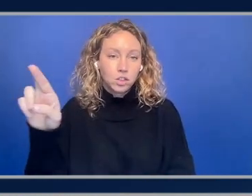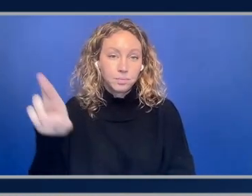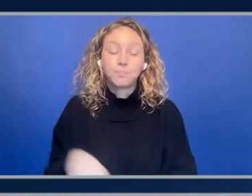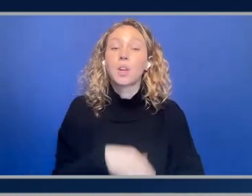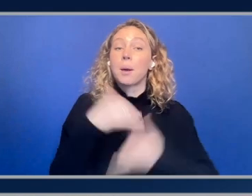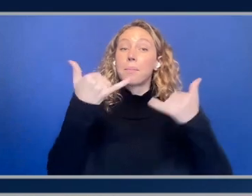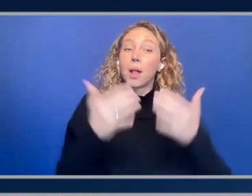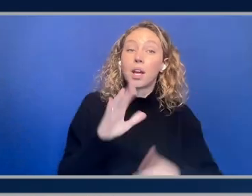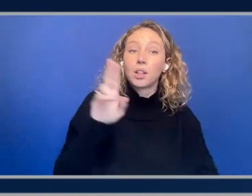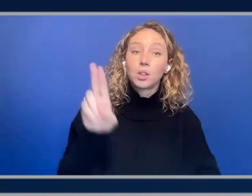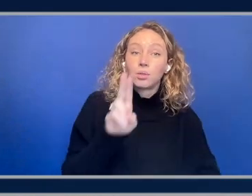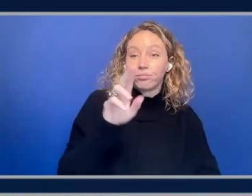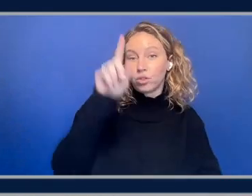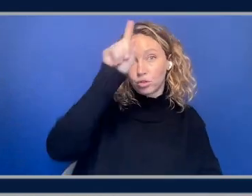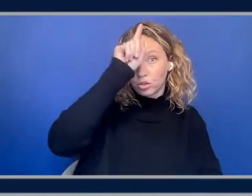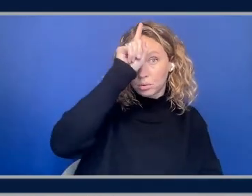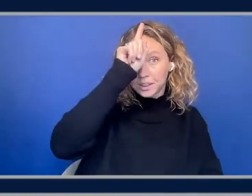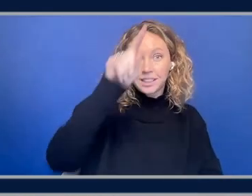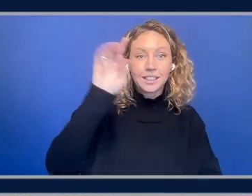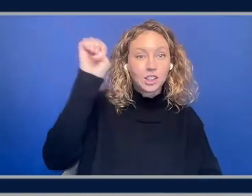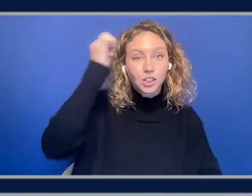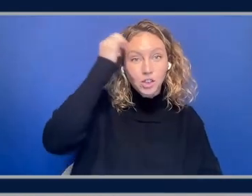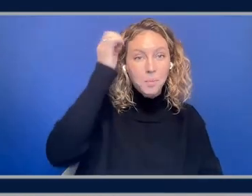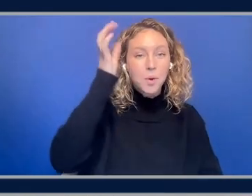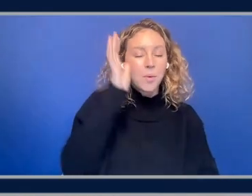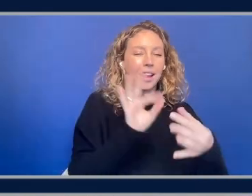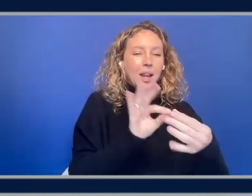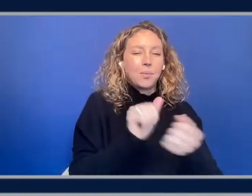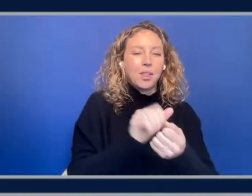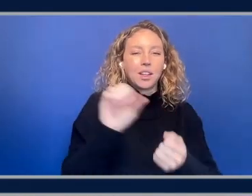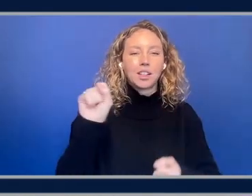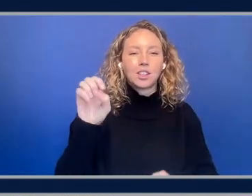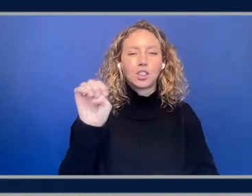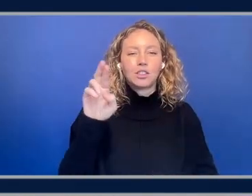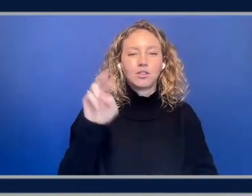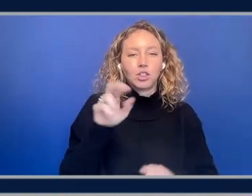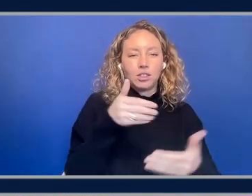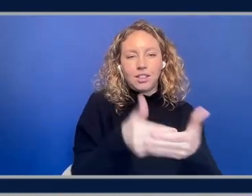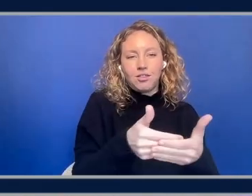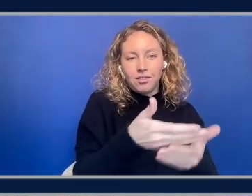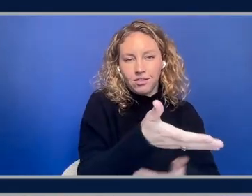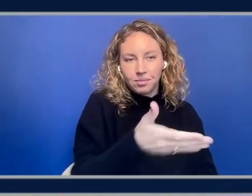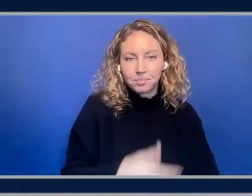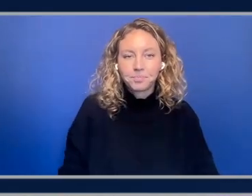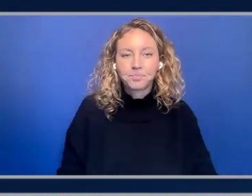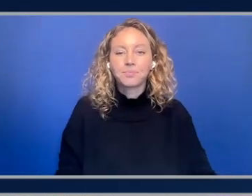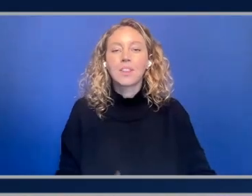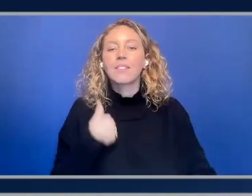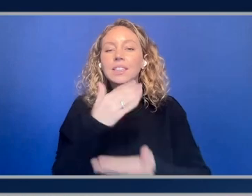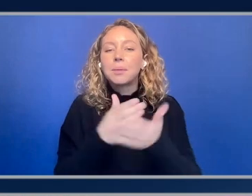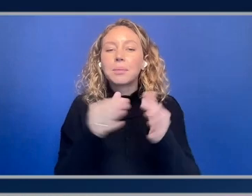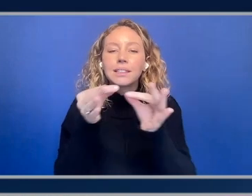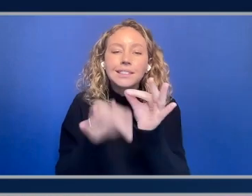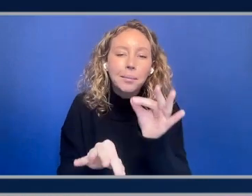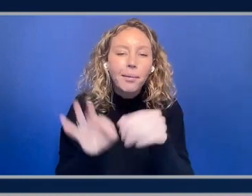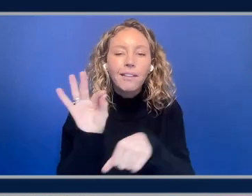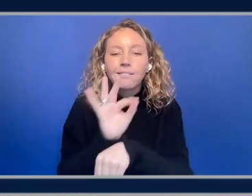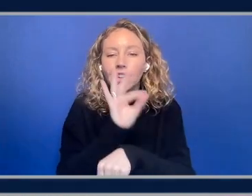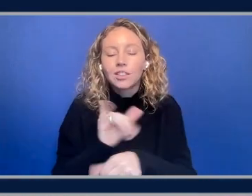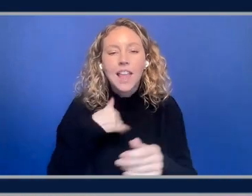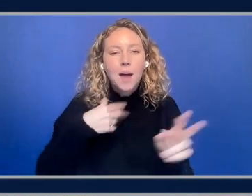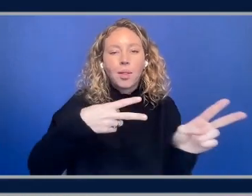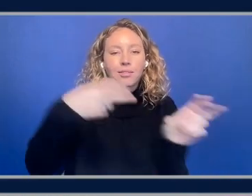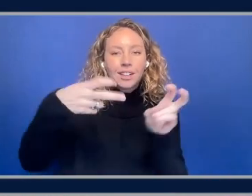Germany. And then this complicated functions here, or complicated name, but simple functions, just really retrieves the top